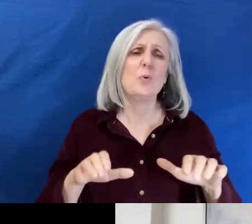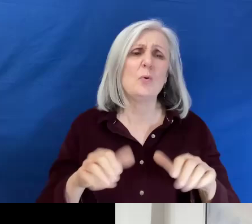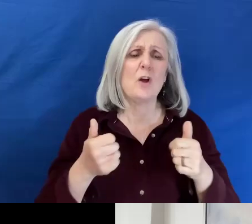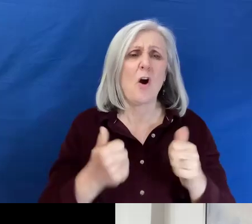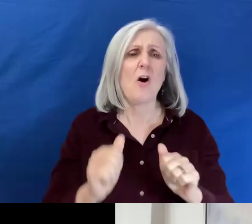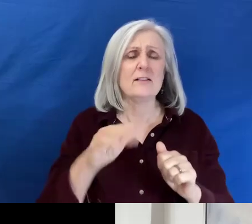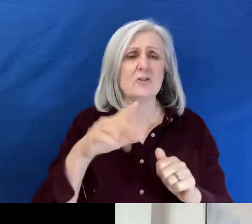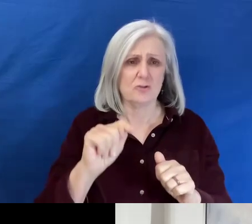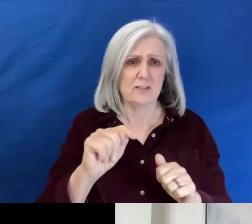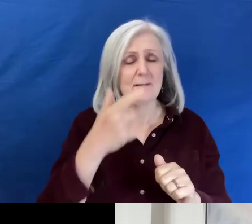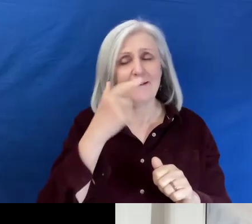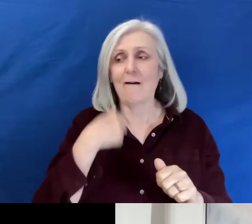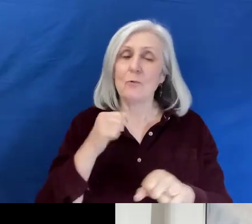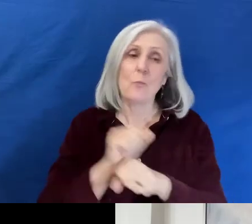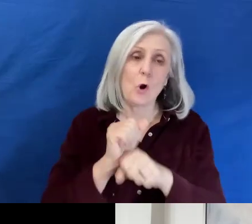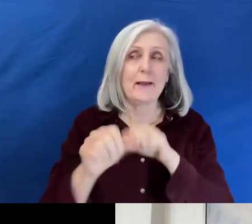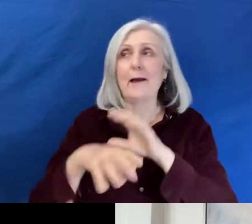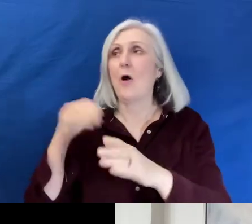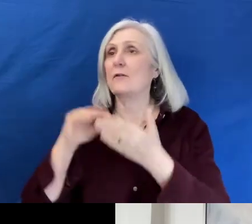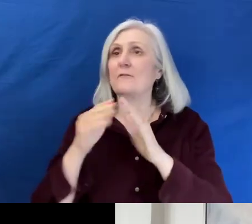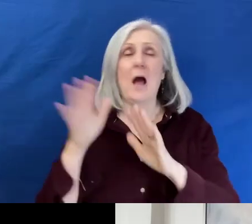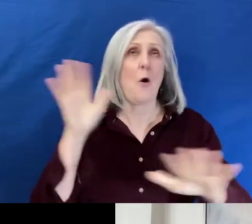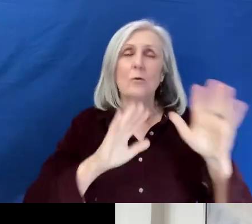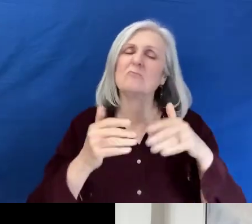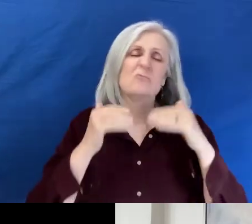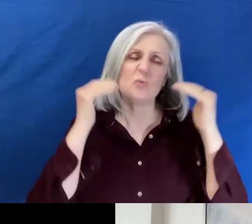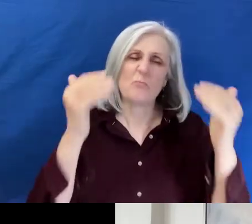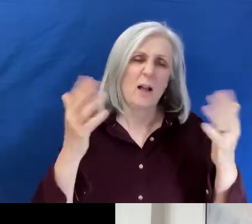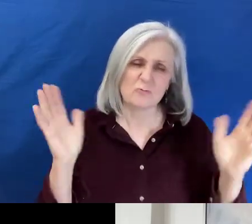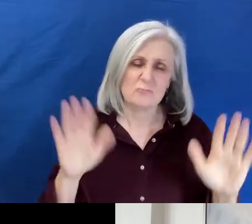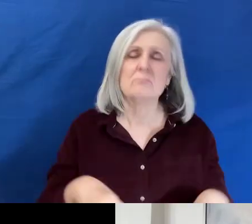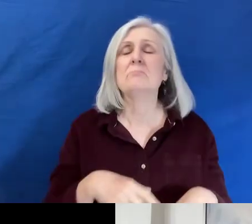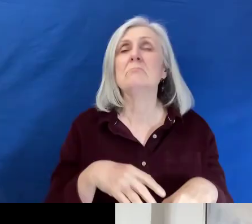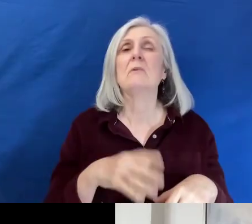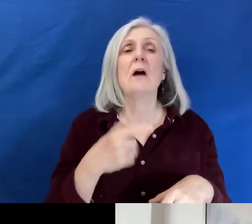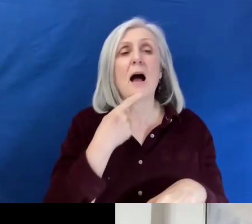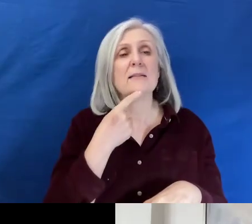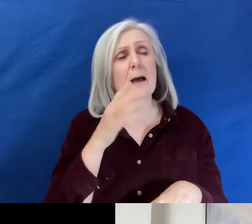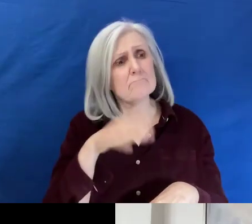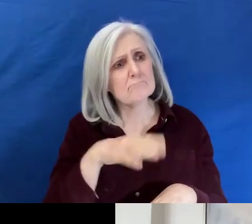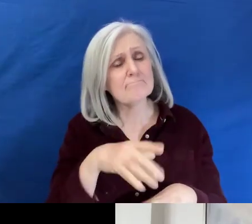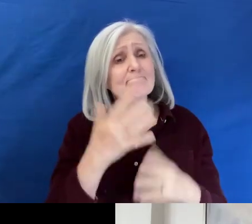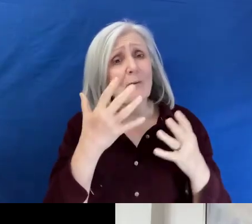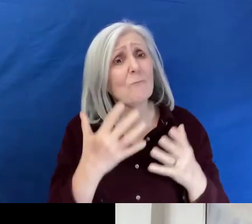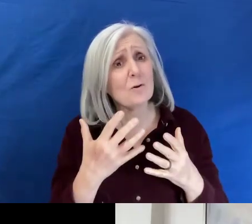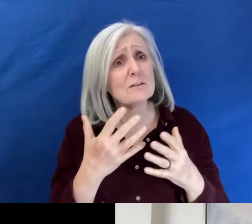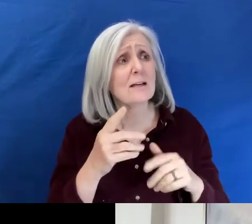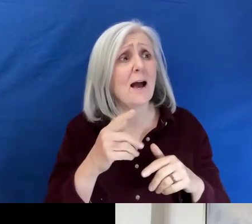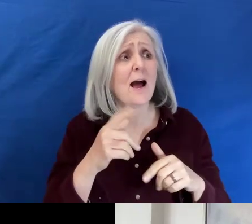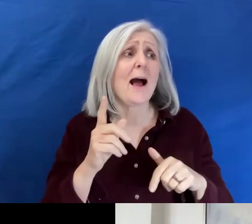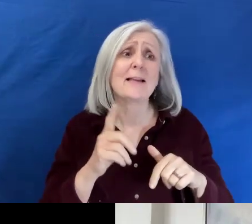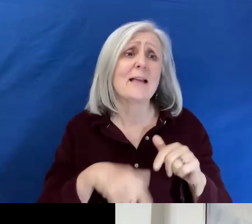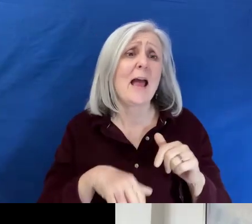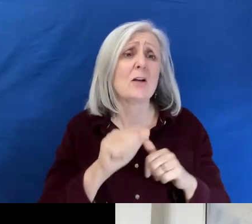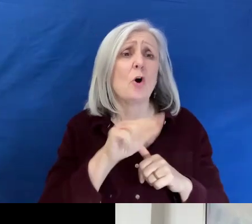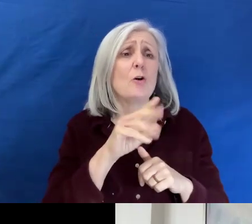like working and I was out of town and it just like was too much. And so I said, "Hey, unfortunately, like I can't audition for